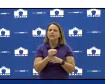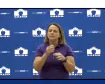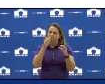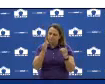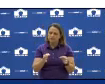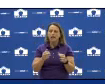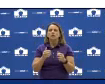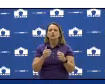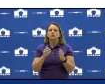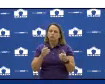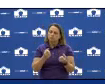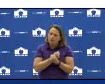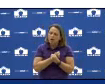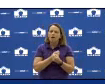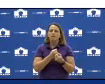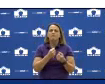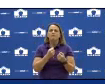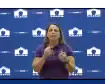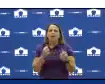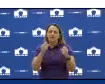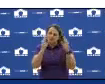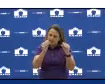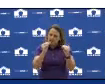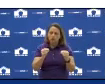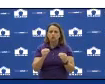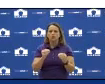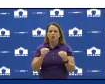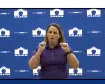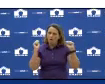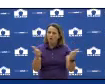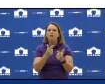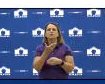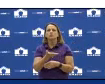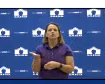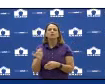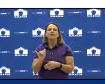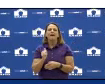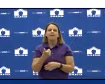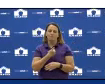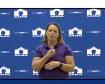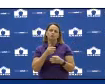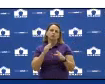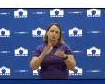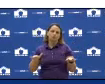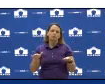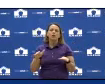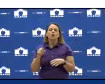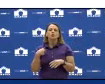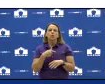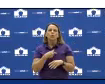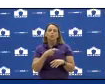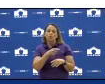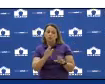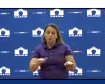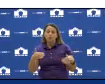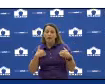loving, nurturing, and teaching all our children like if they were our own, so that they have the